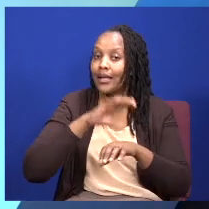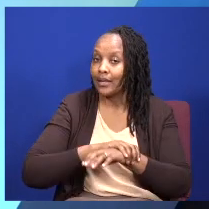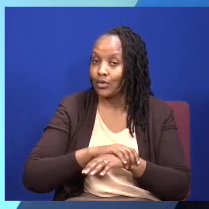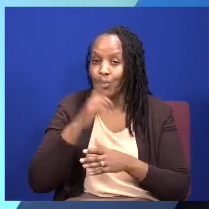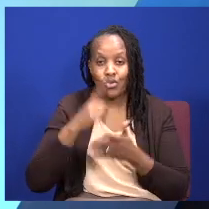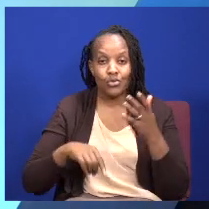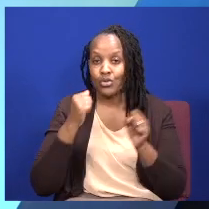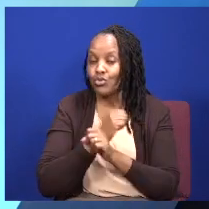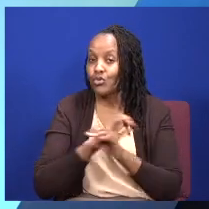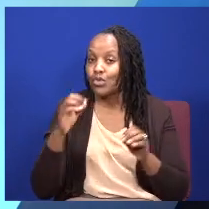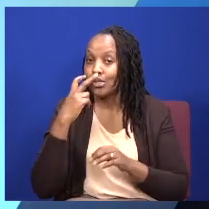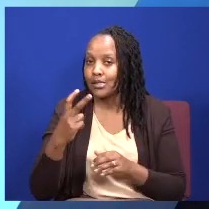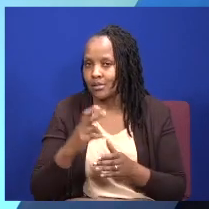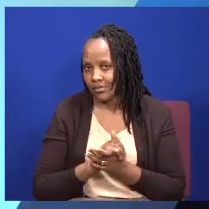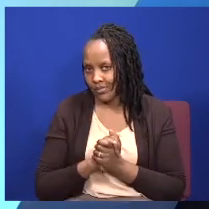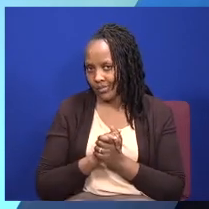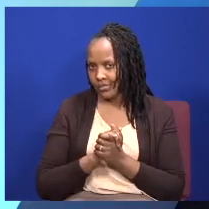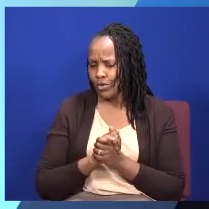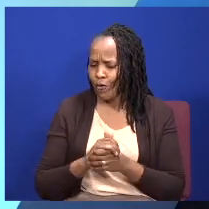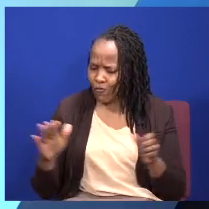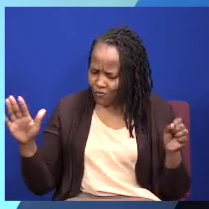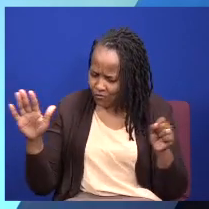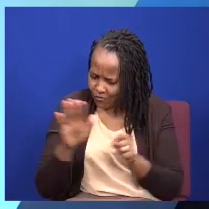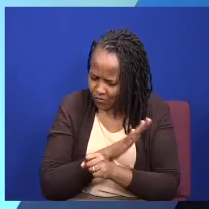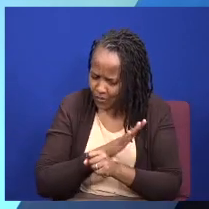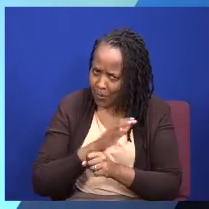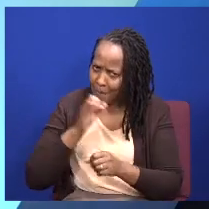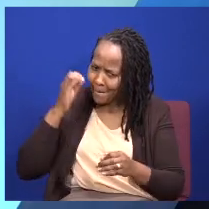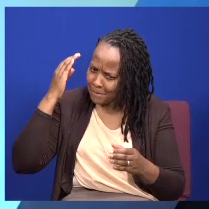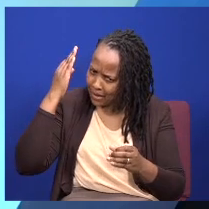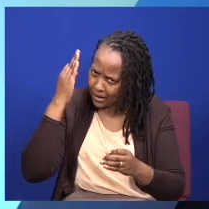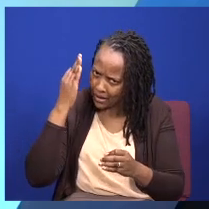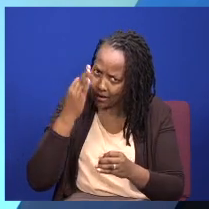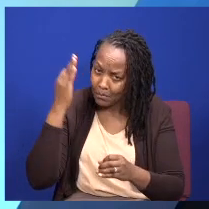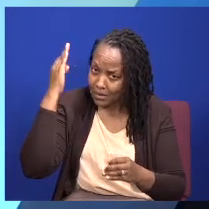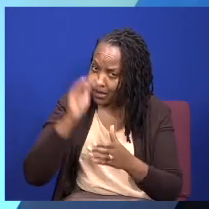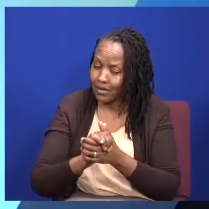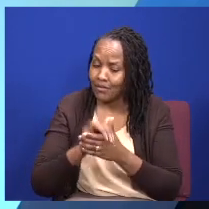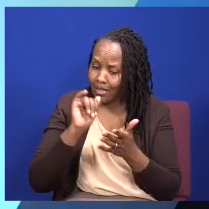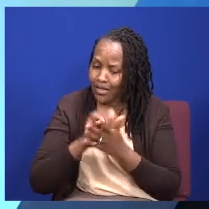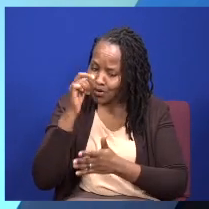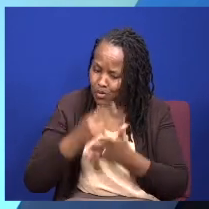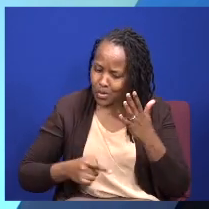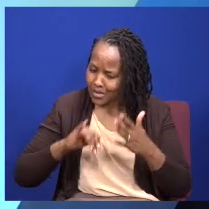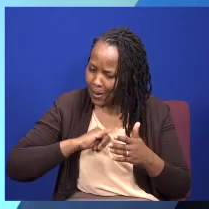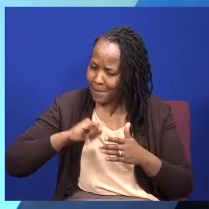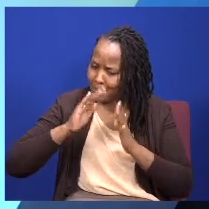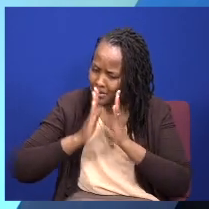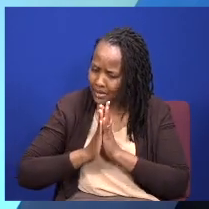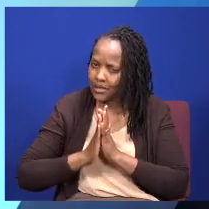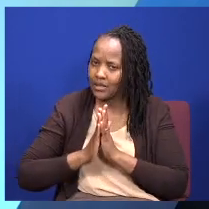it's a complete belief that whatever you've prayed about will happen without any shadow of